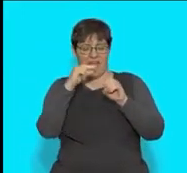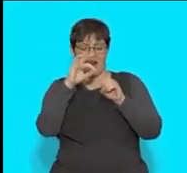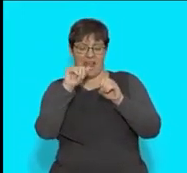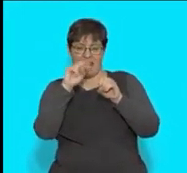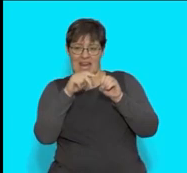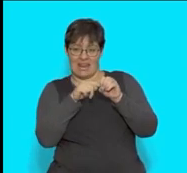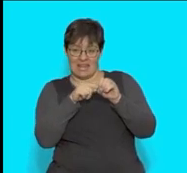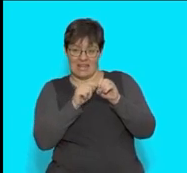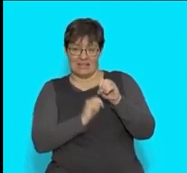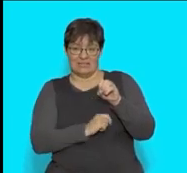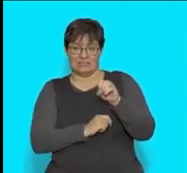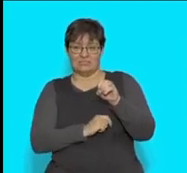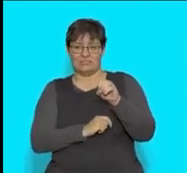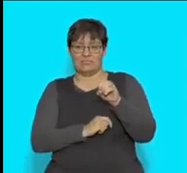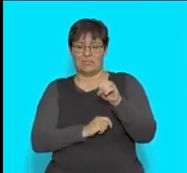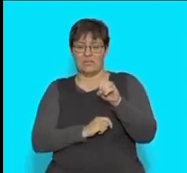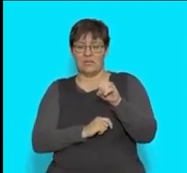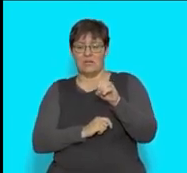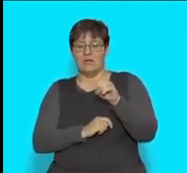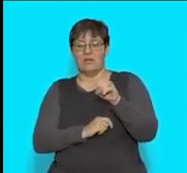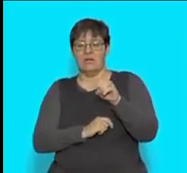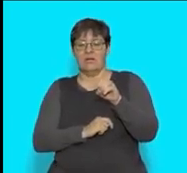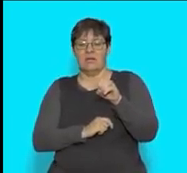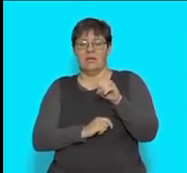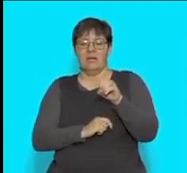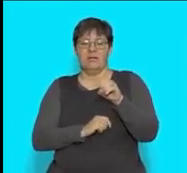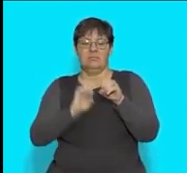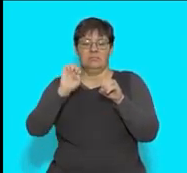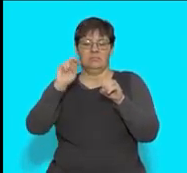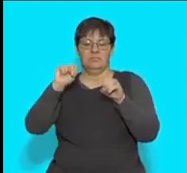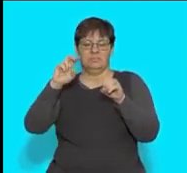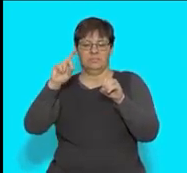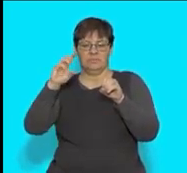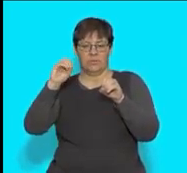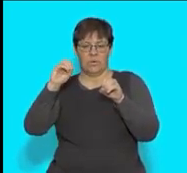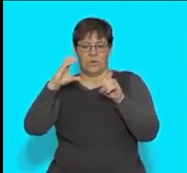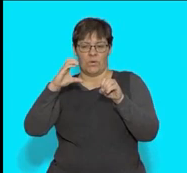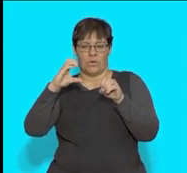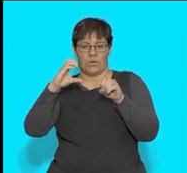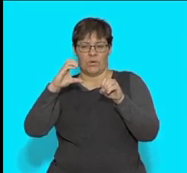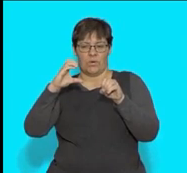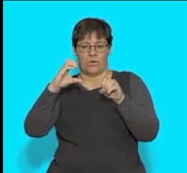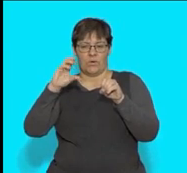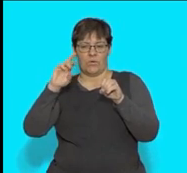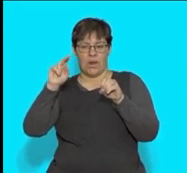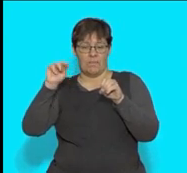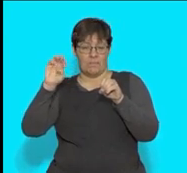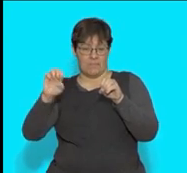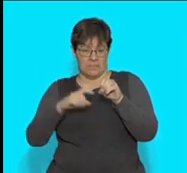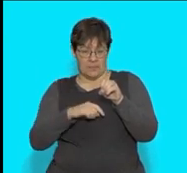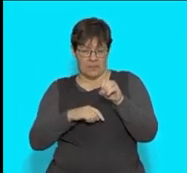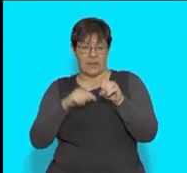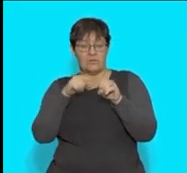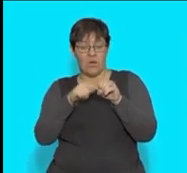an endocrine, right? It's a hormone. And what triggers it is part of your brain, okay? So